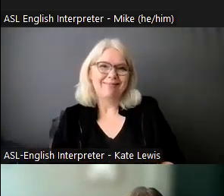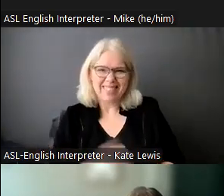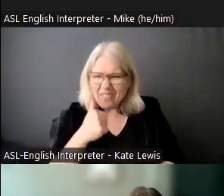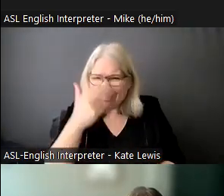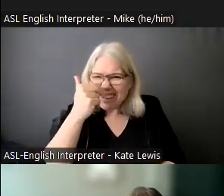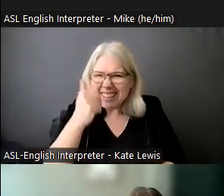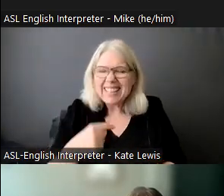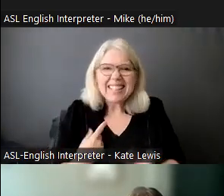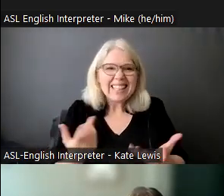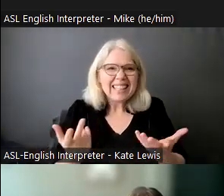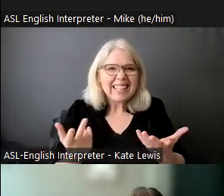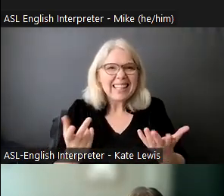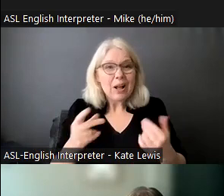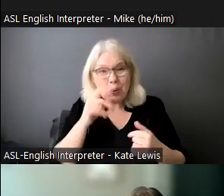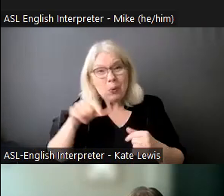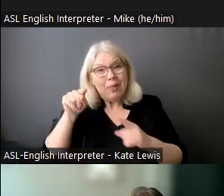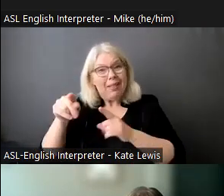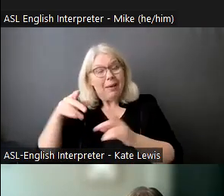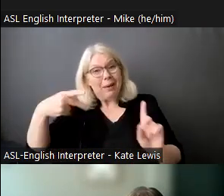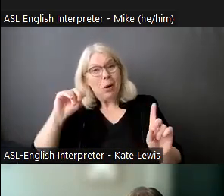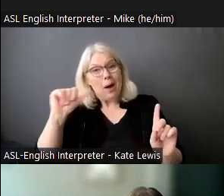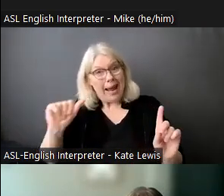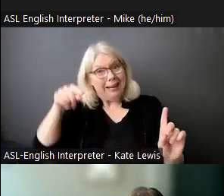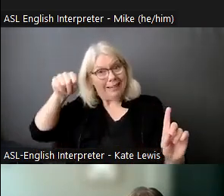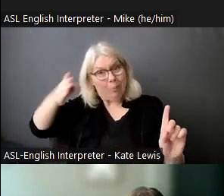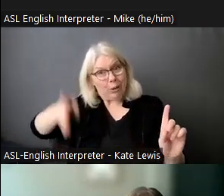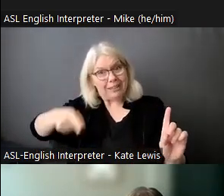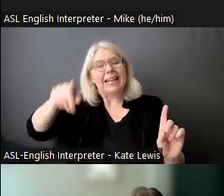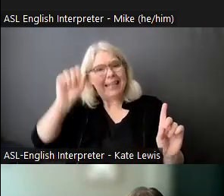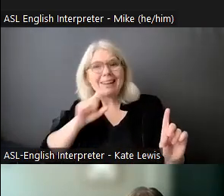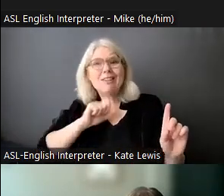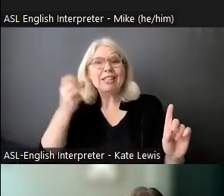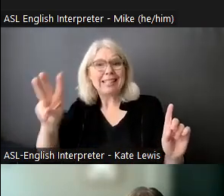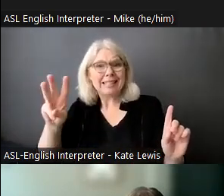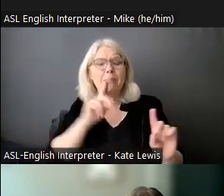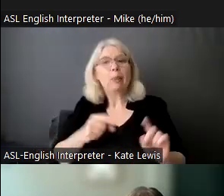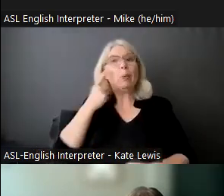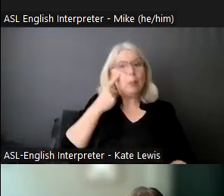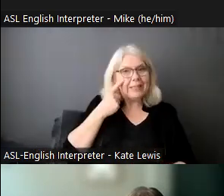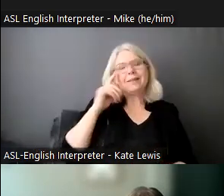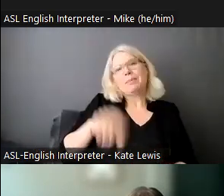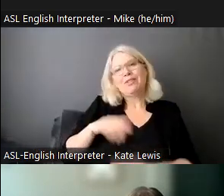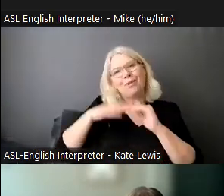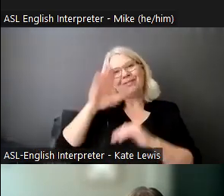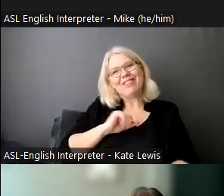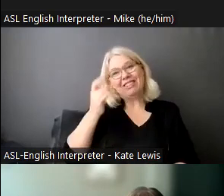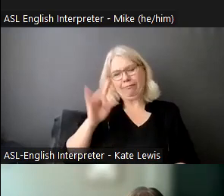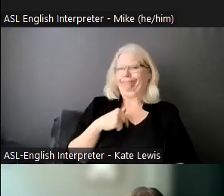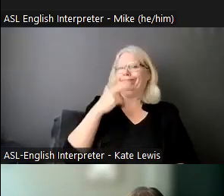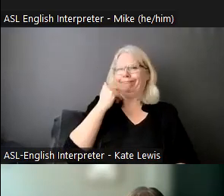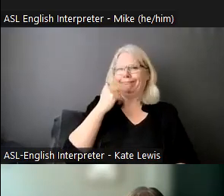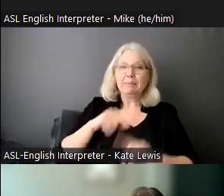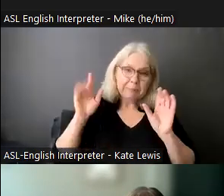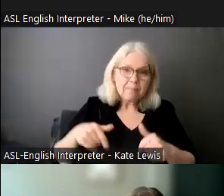still need to be 18. Your witnesses also cannot be your spouse or your partner. They can't be your attorney who you've